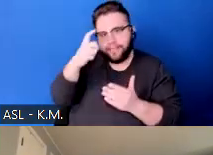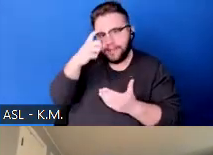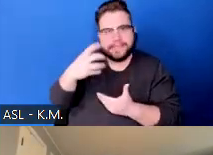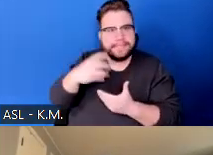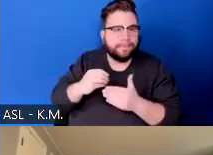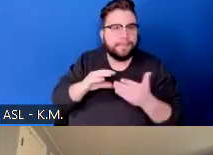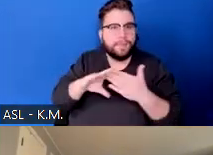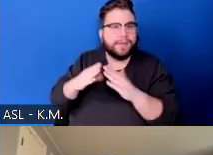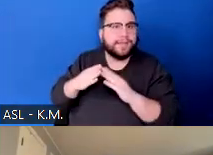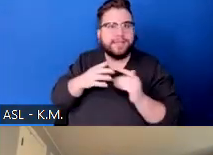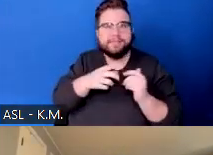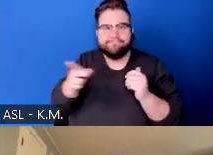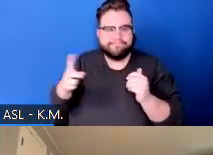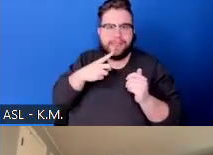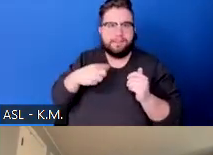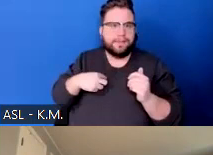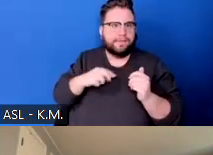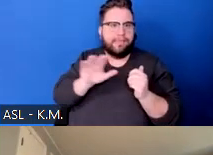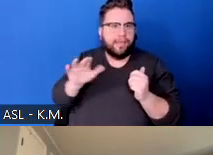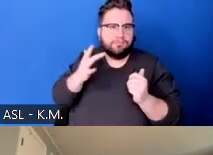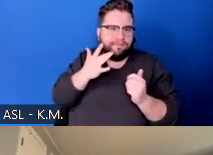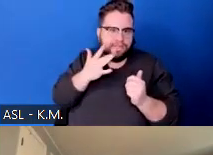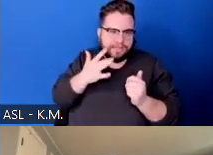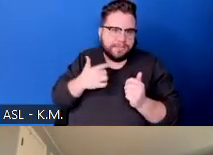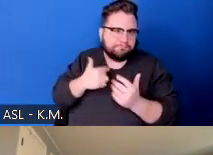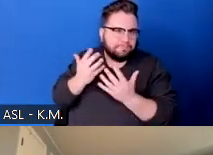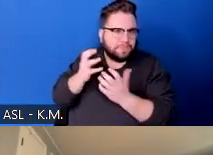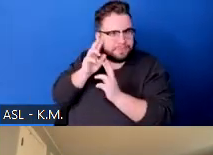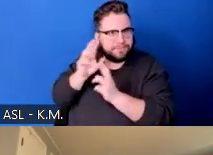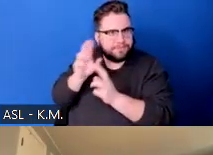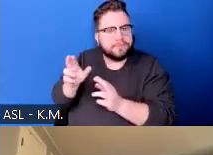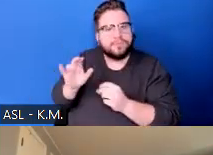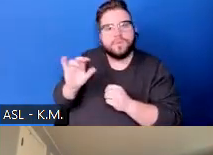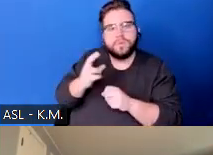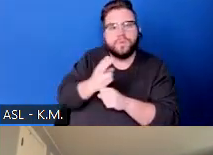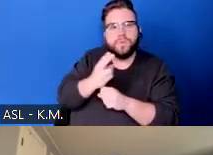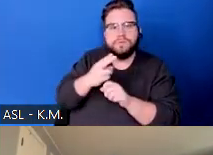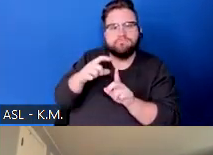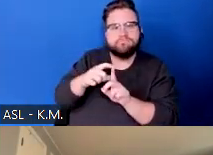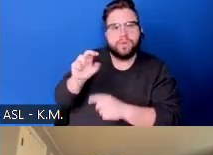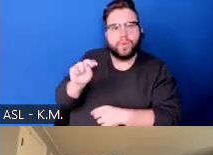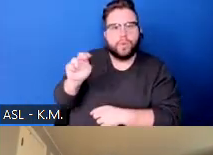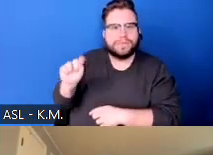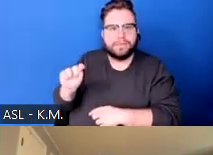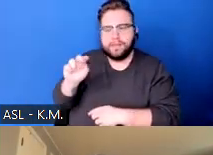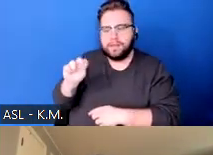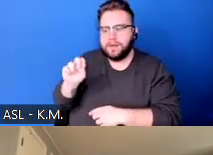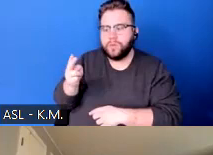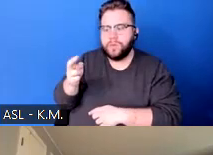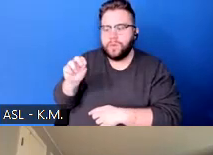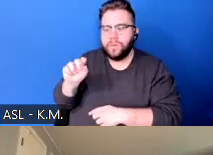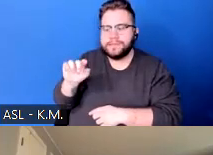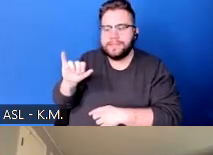range of preferences as far as language. And then I'm also going to use the term neurotypical to indicate people who do not have a